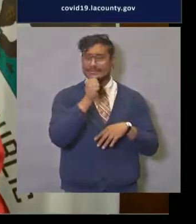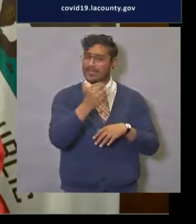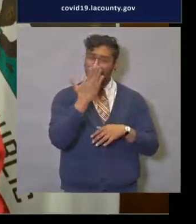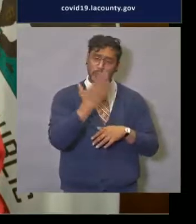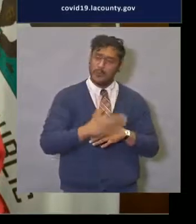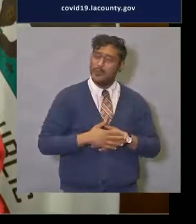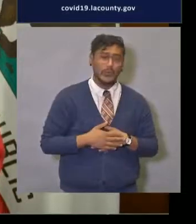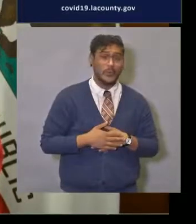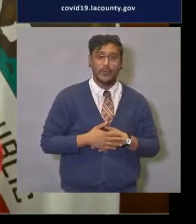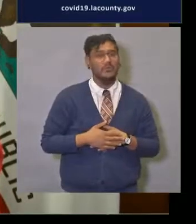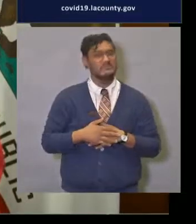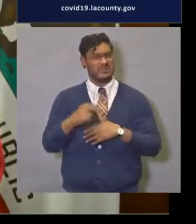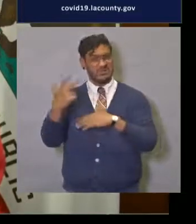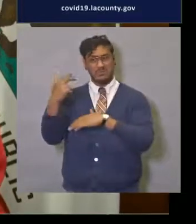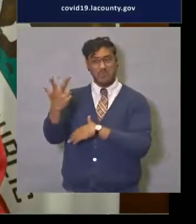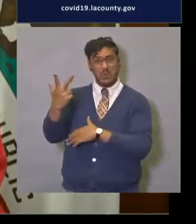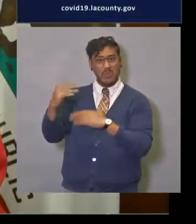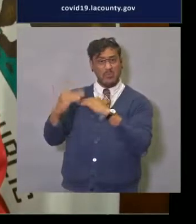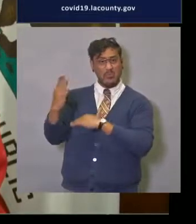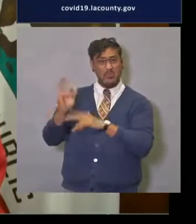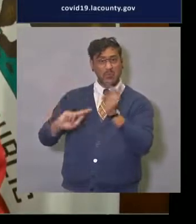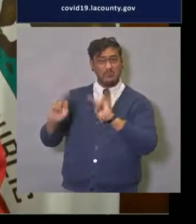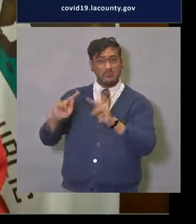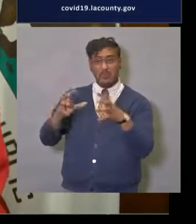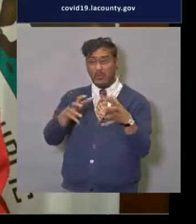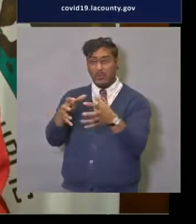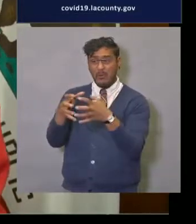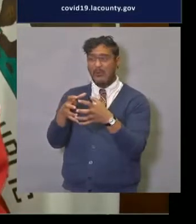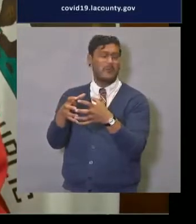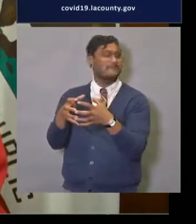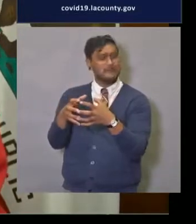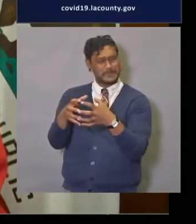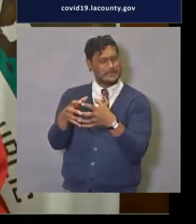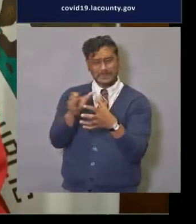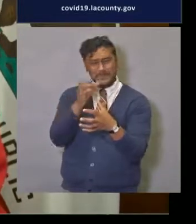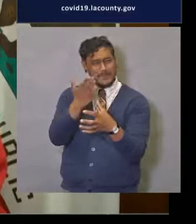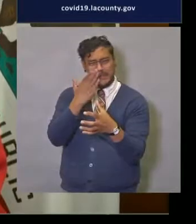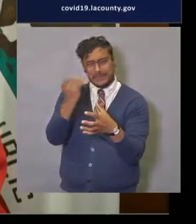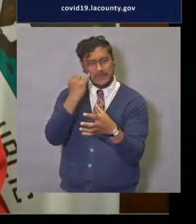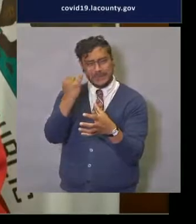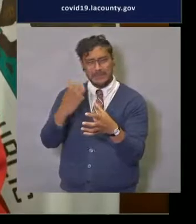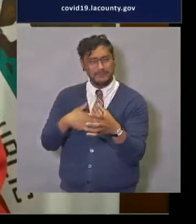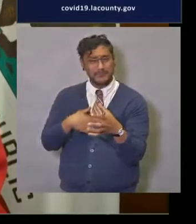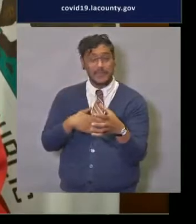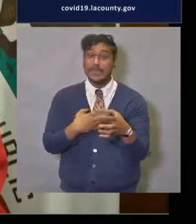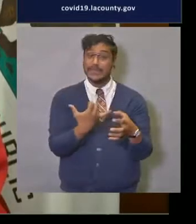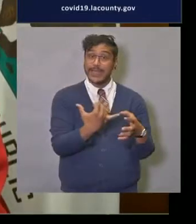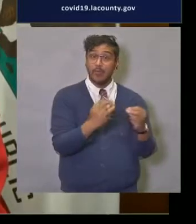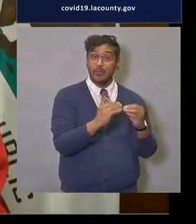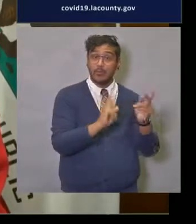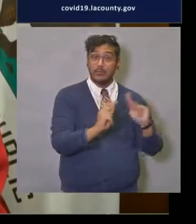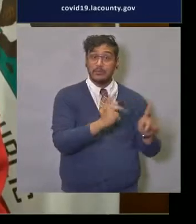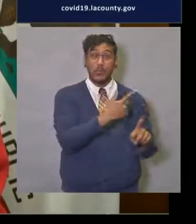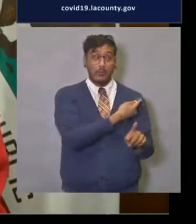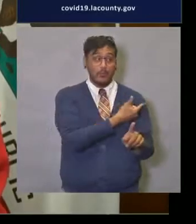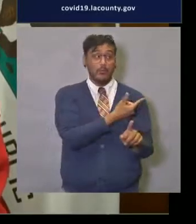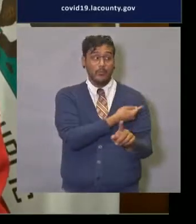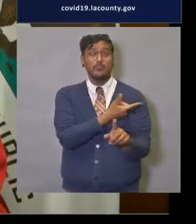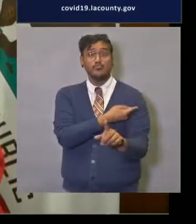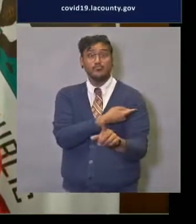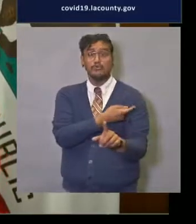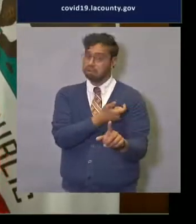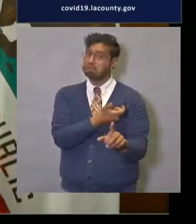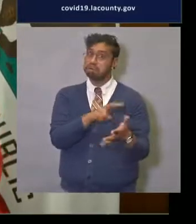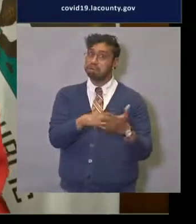households. And with the increasing numbers of people receiving life-saving vaccines, we know that there's a light at the end of the